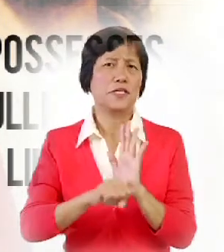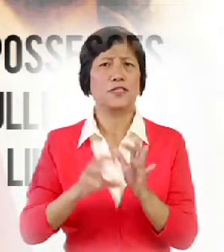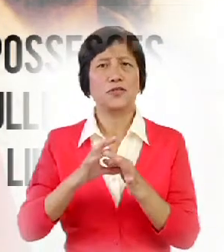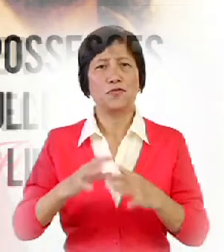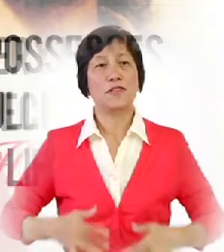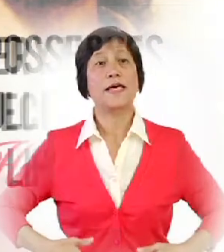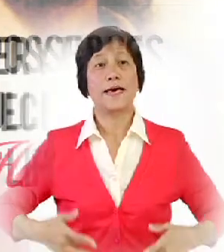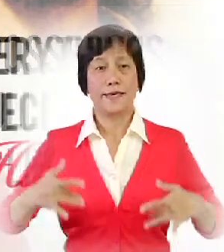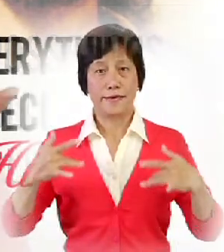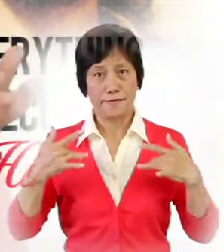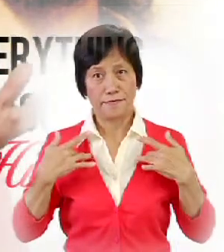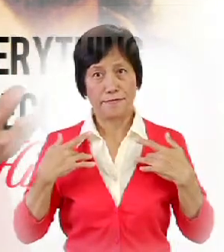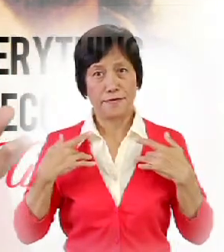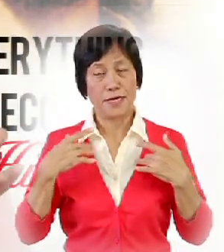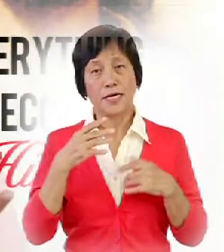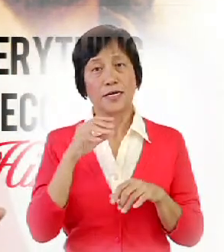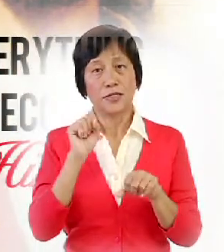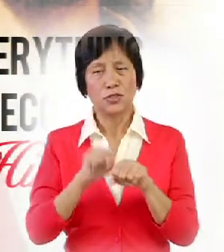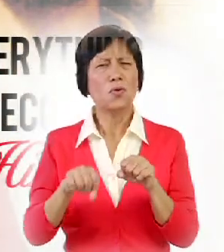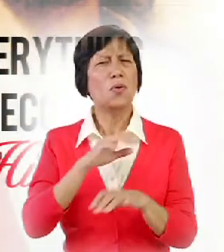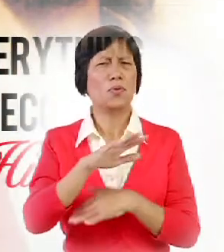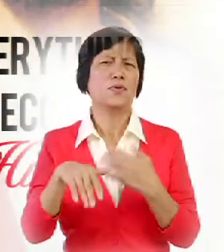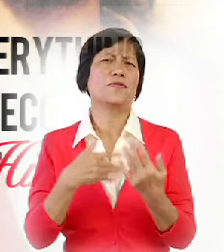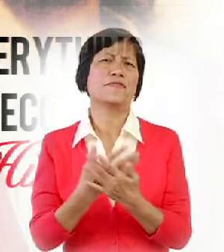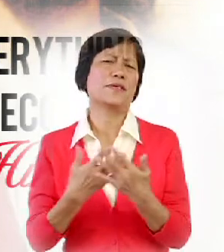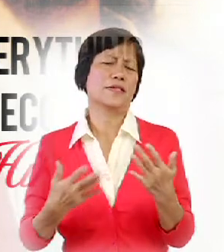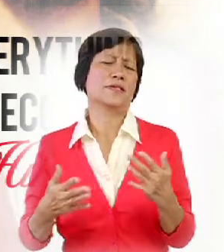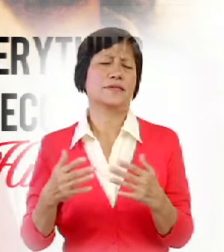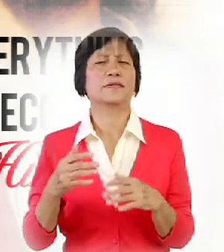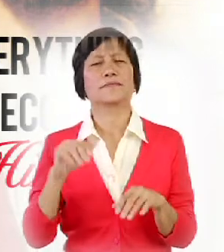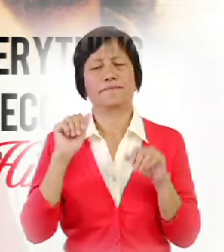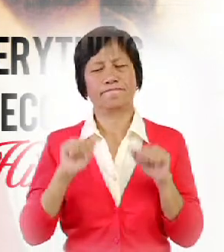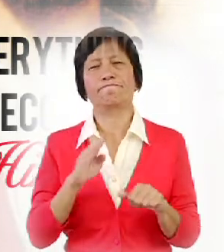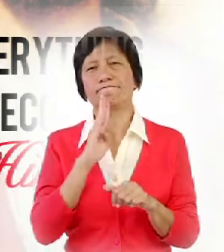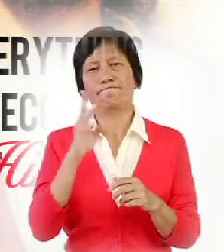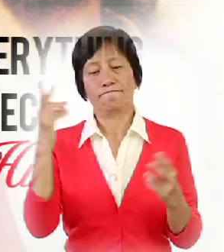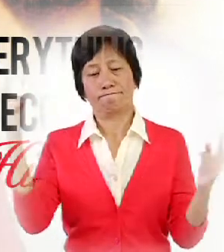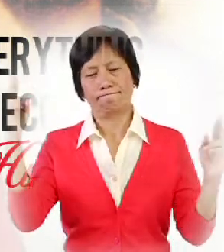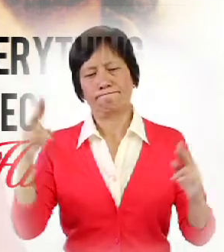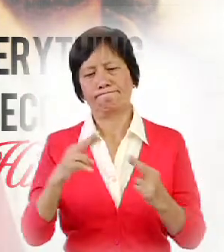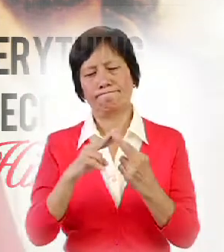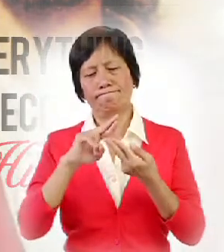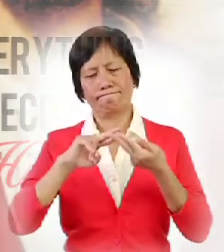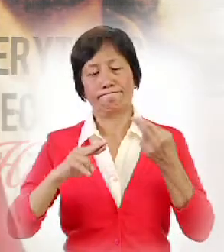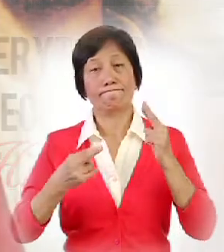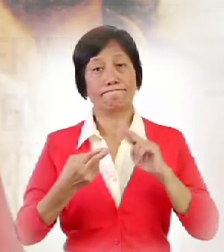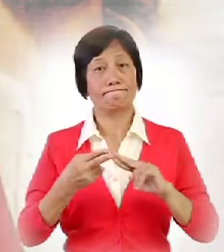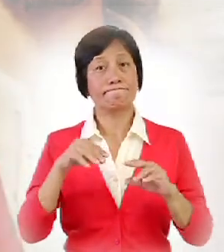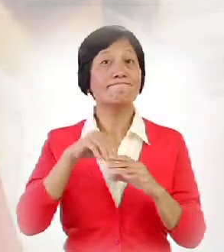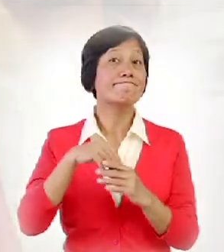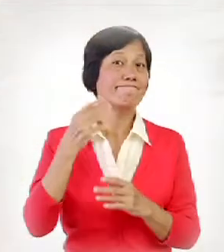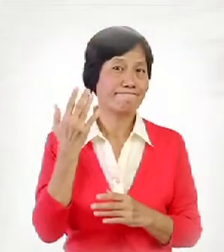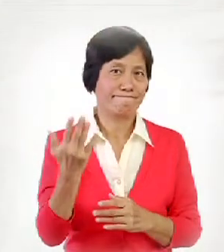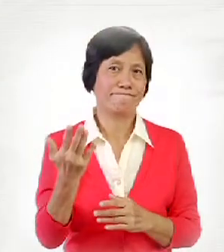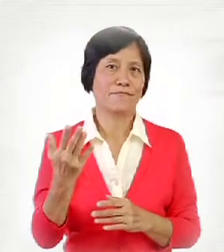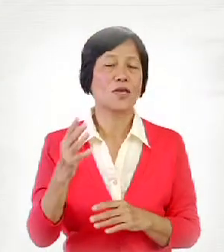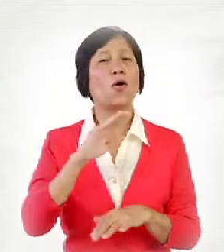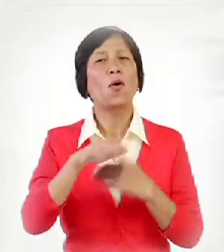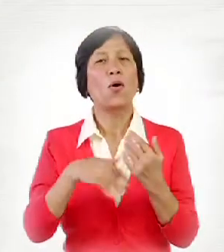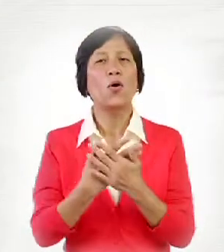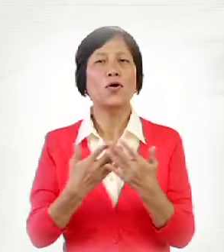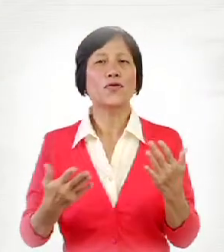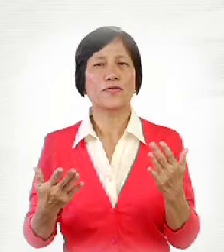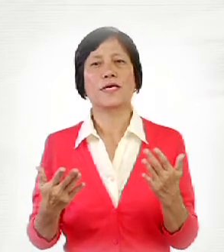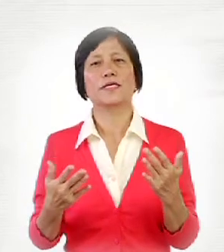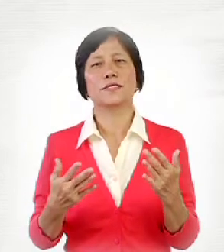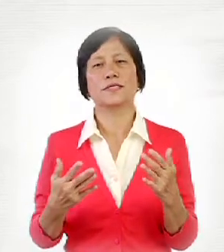life. And so everything can be reconciled in him. Everything,